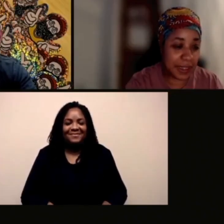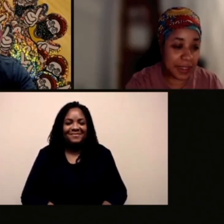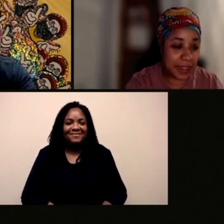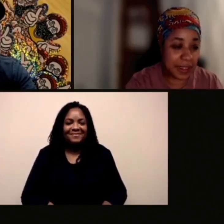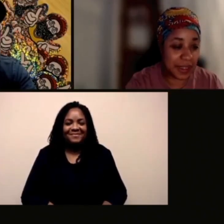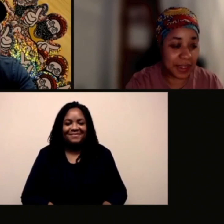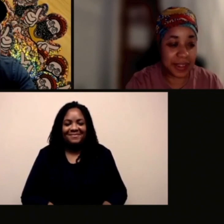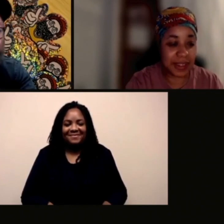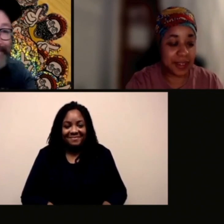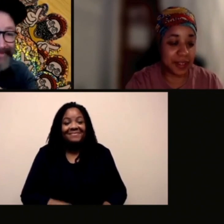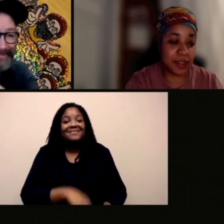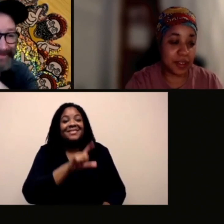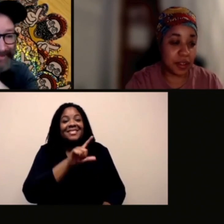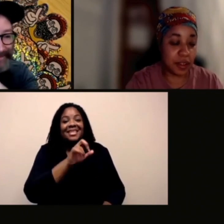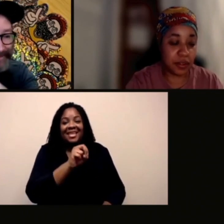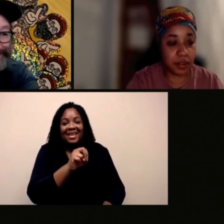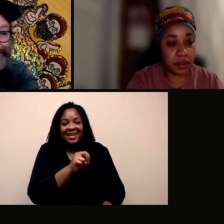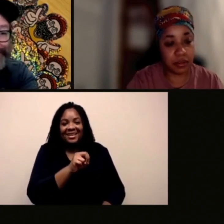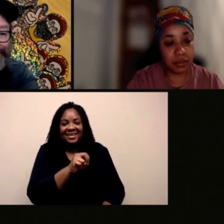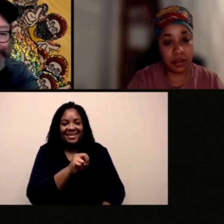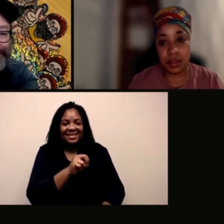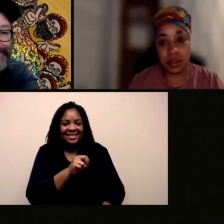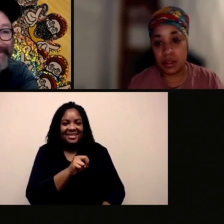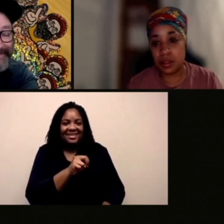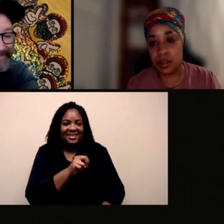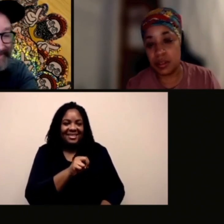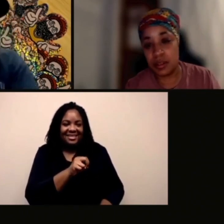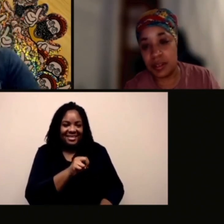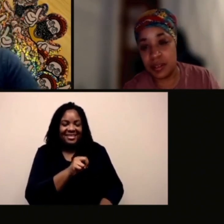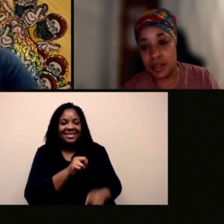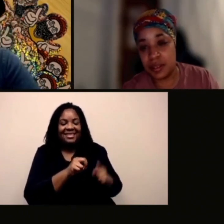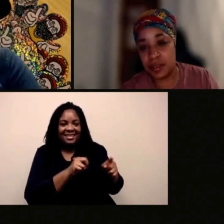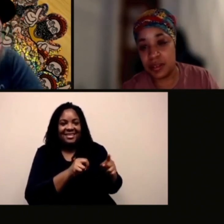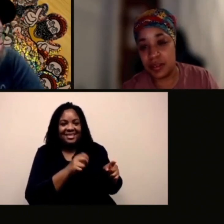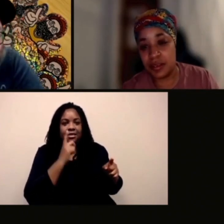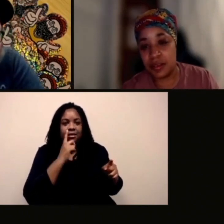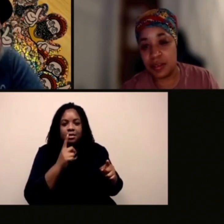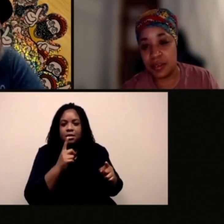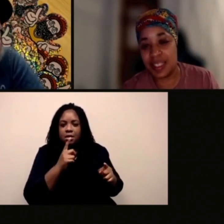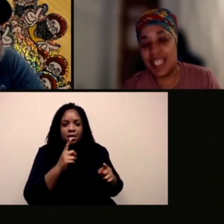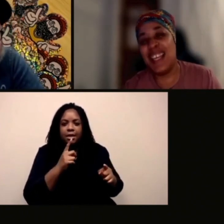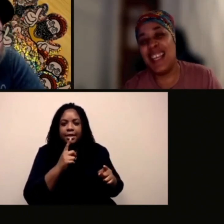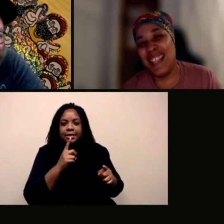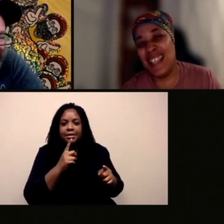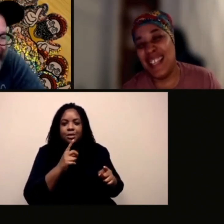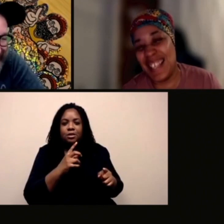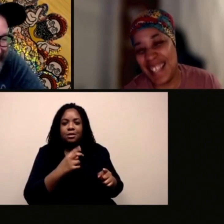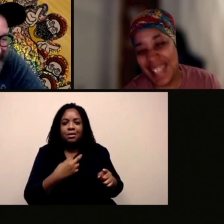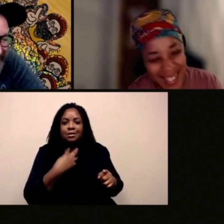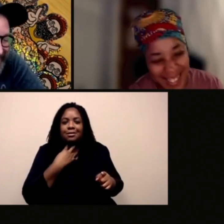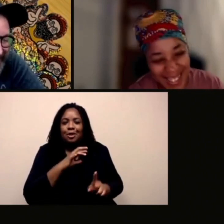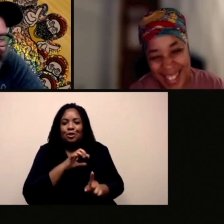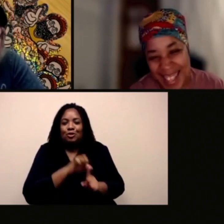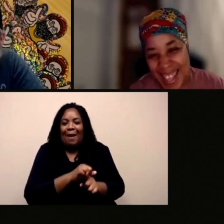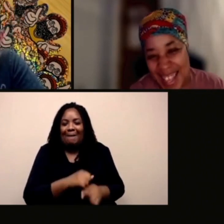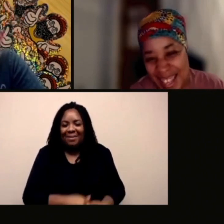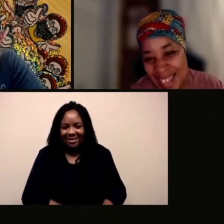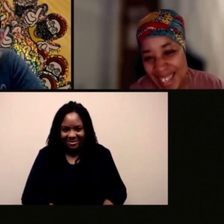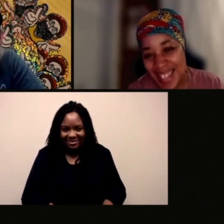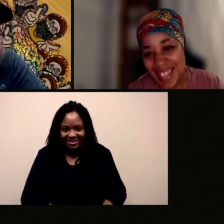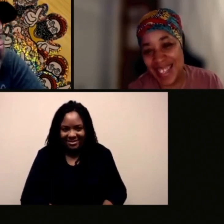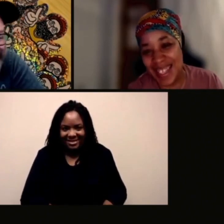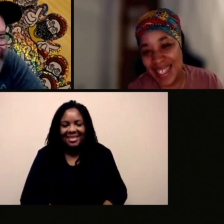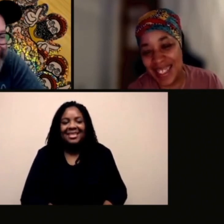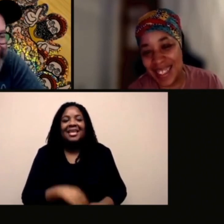Shawn, Leon? I'll go ahead and go. It's a trap. And it's great trapping